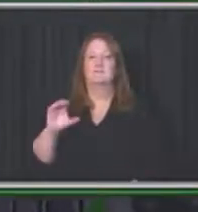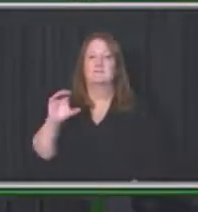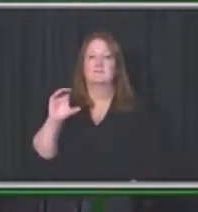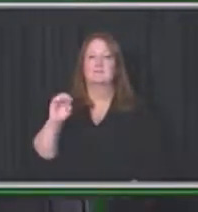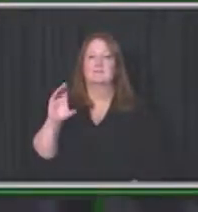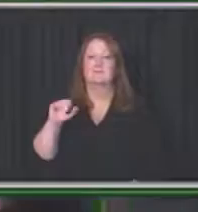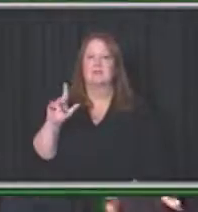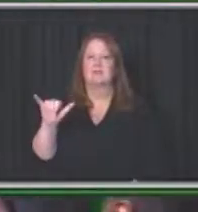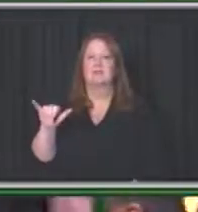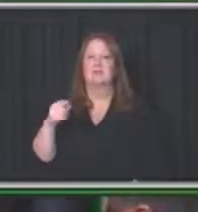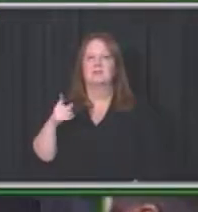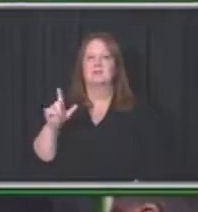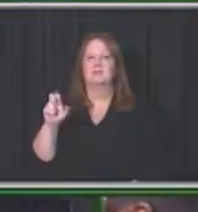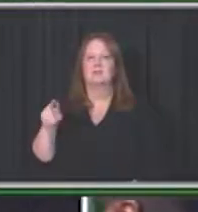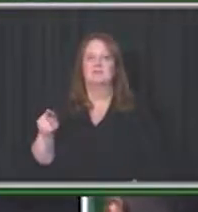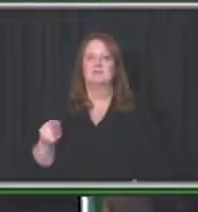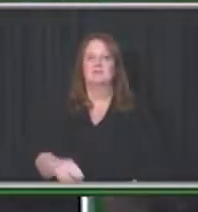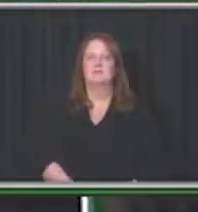Cecily Gilson.